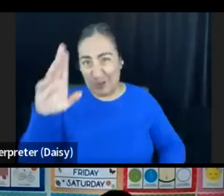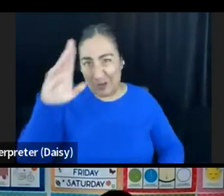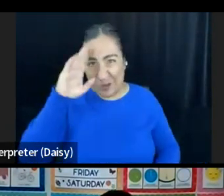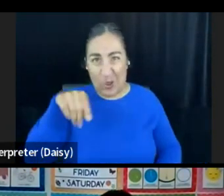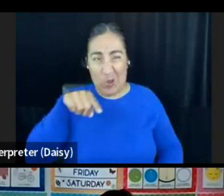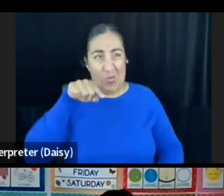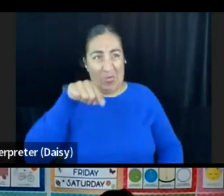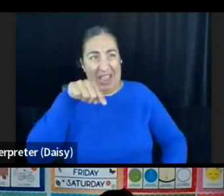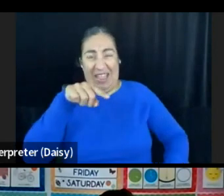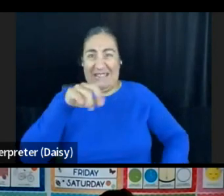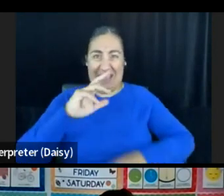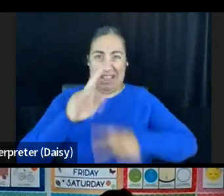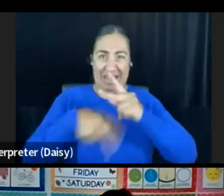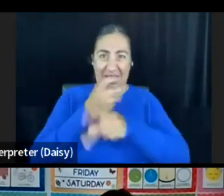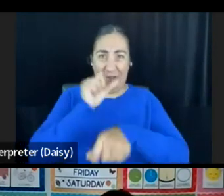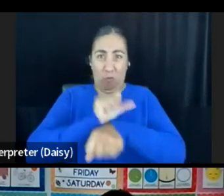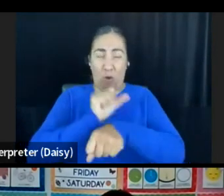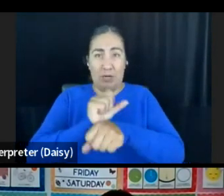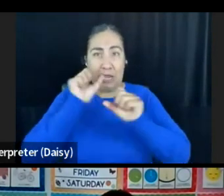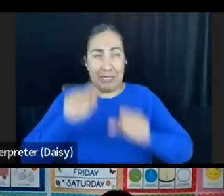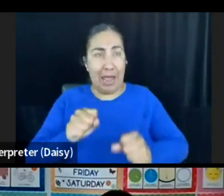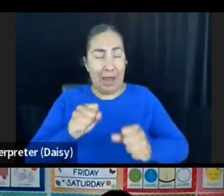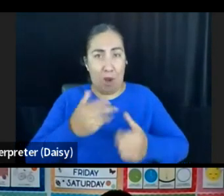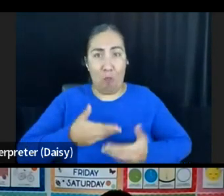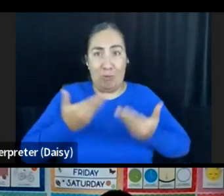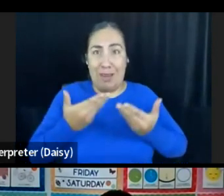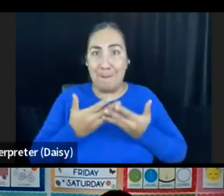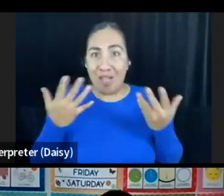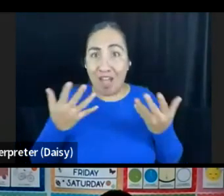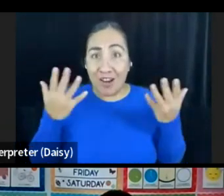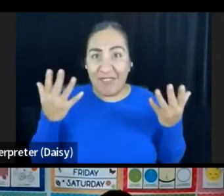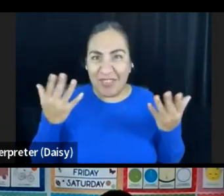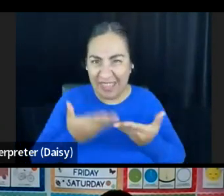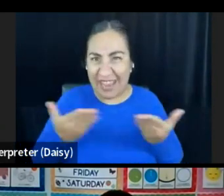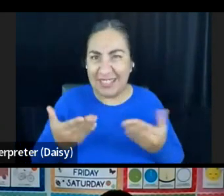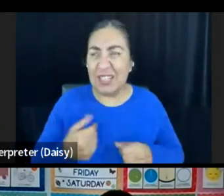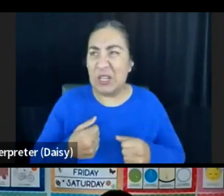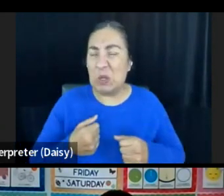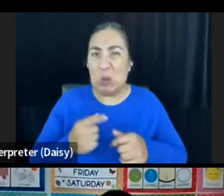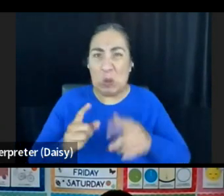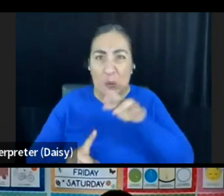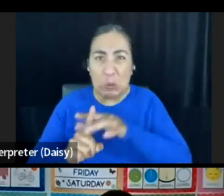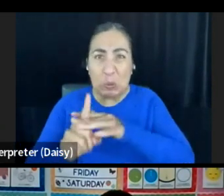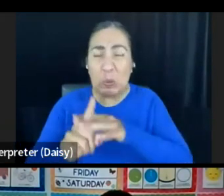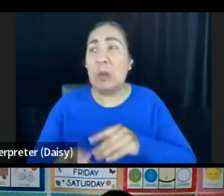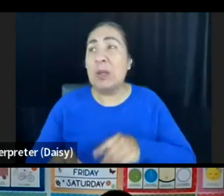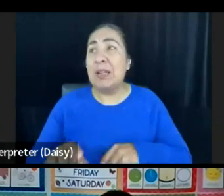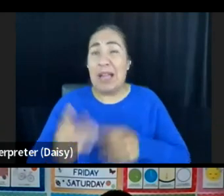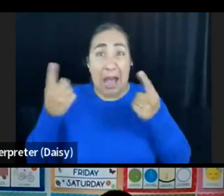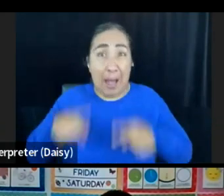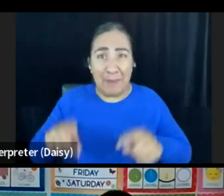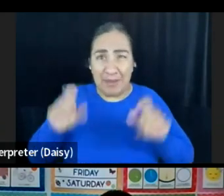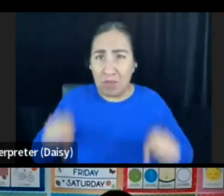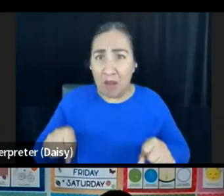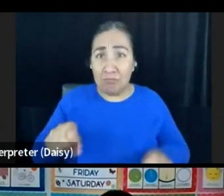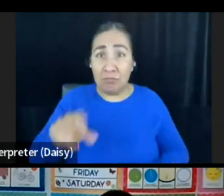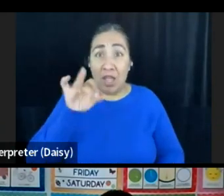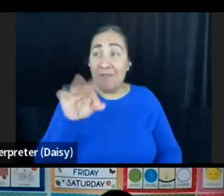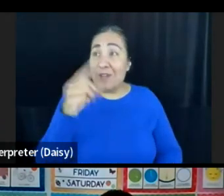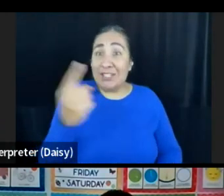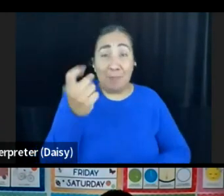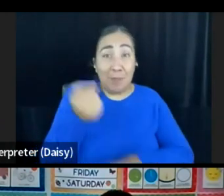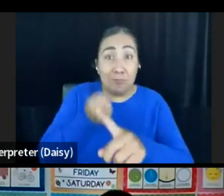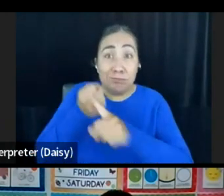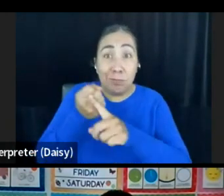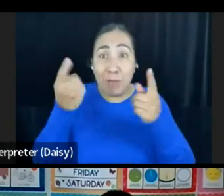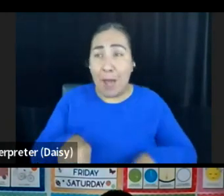things that are happening that you feel are impacting your ability to show up and do your job, to the best of your ability, let us know. And we can bring